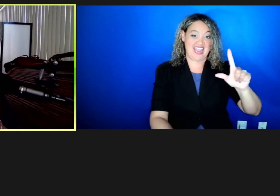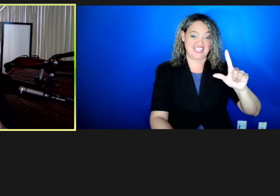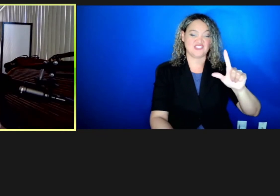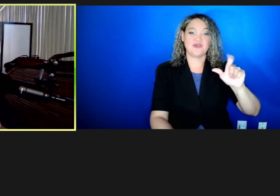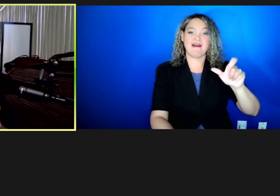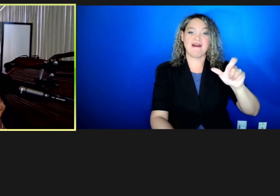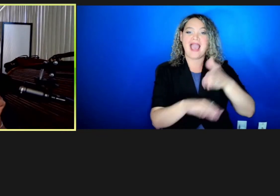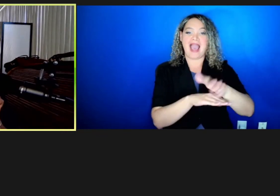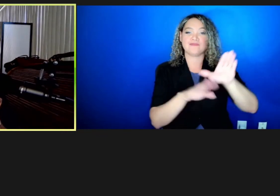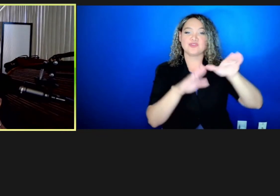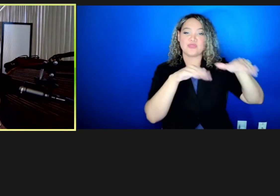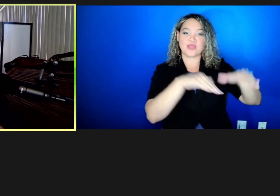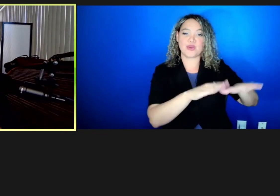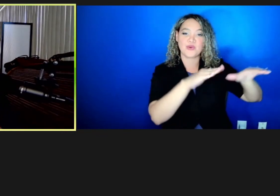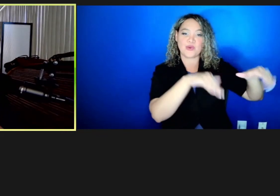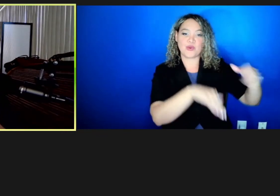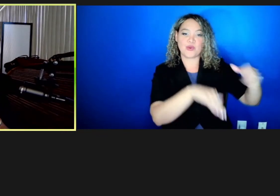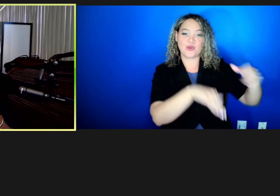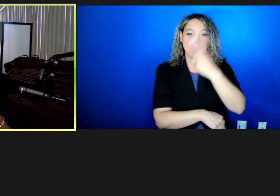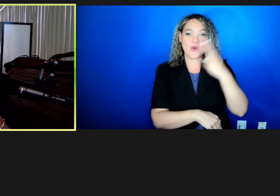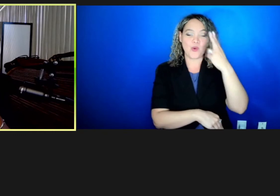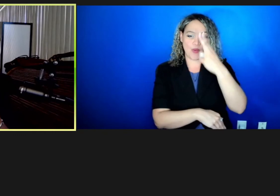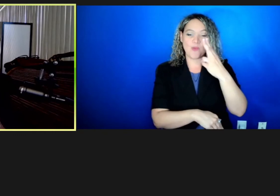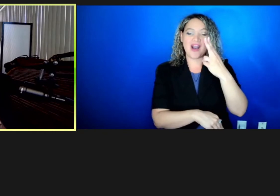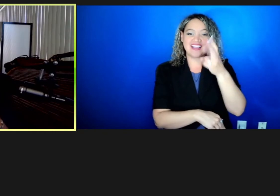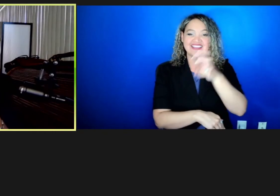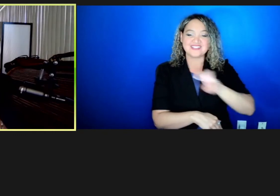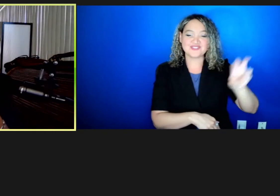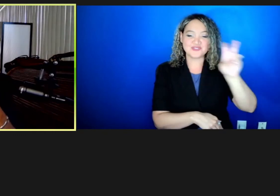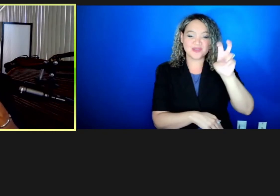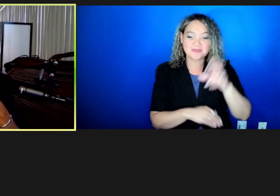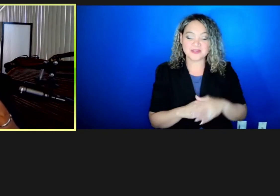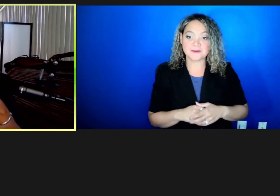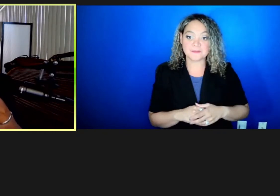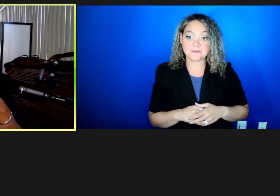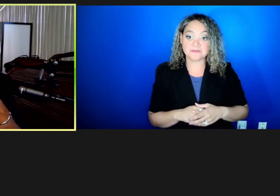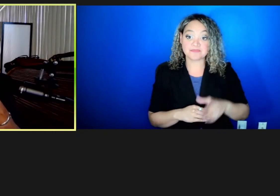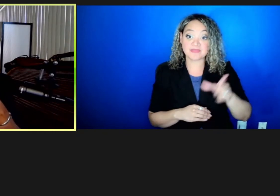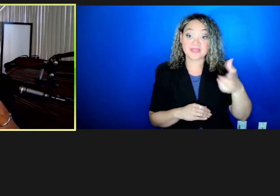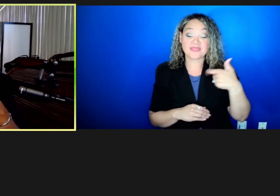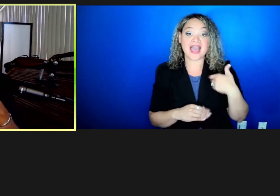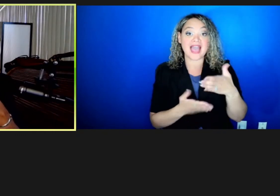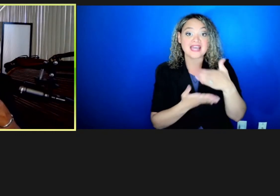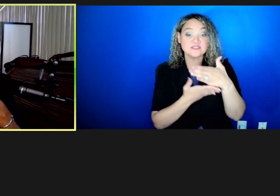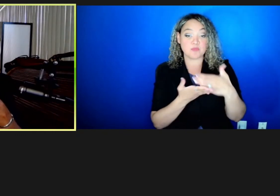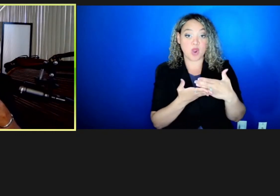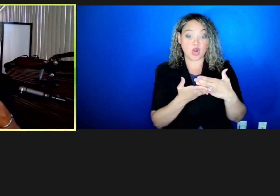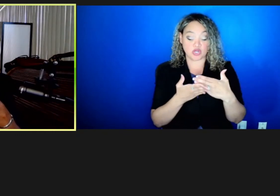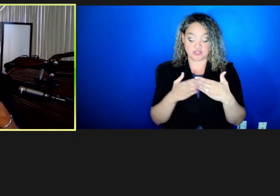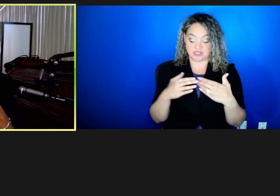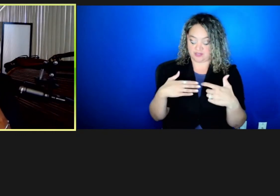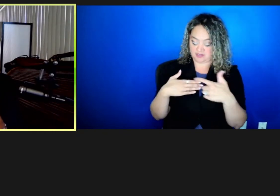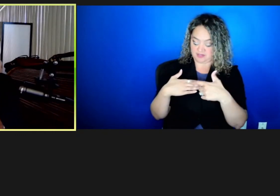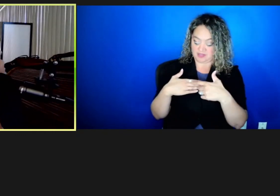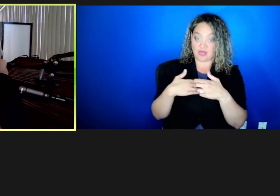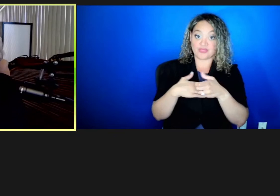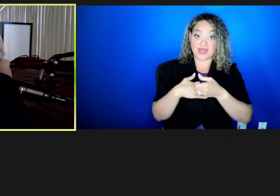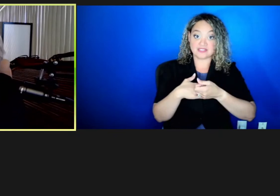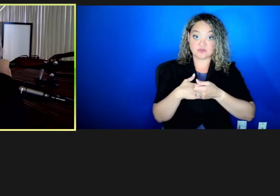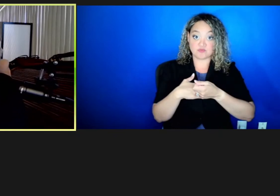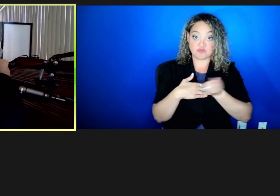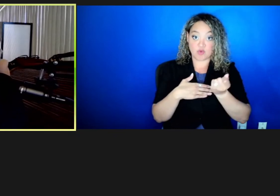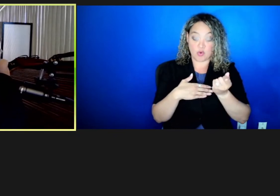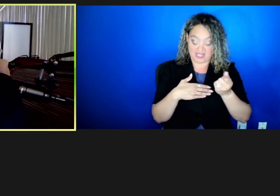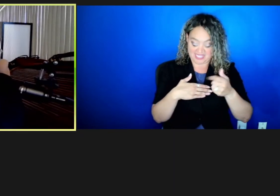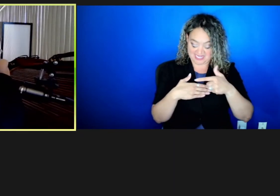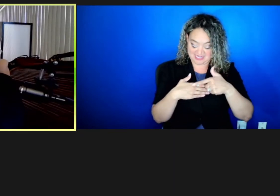Hawaii. Now, this happens to have a piece that's broken off and worn down by the